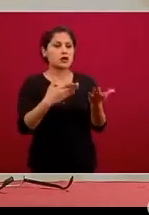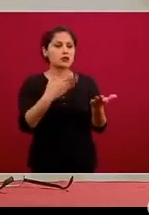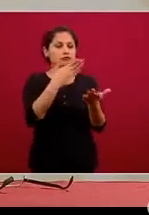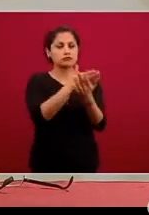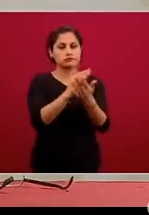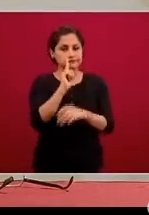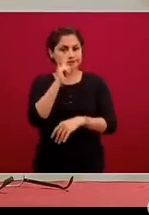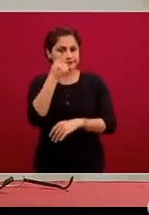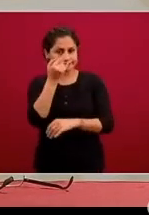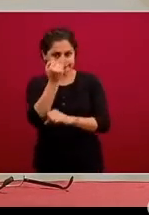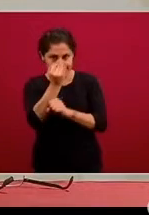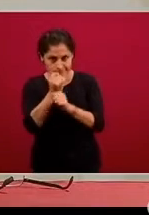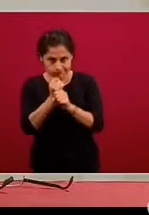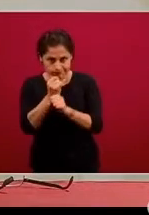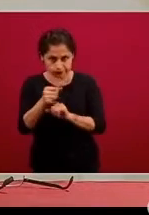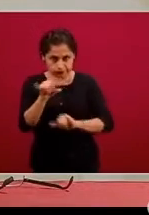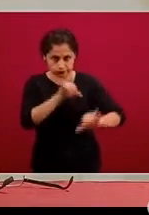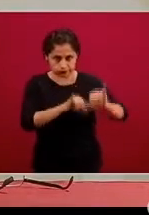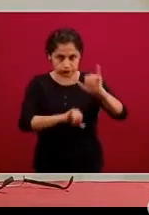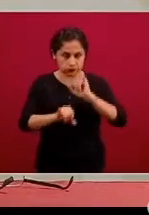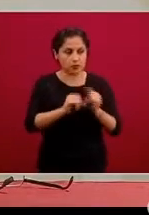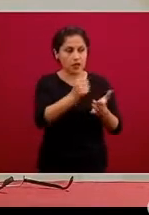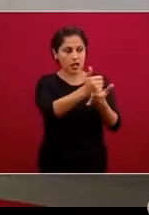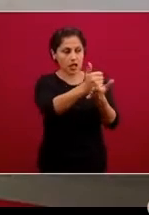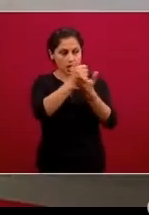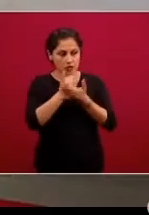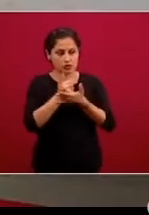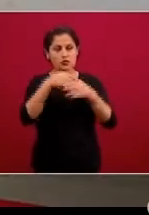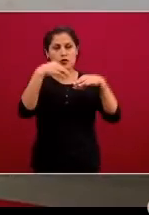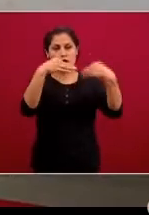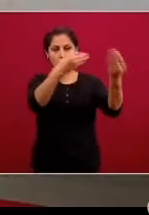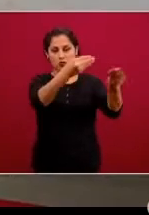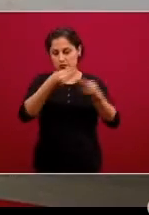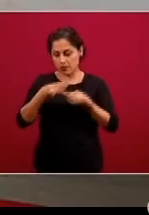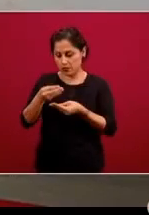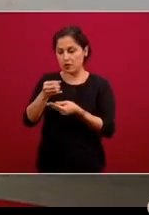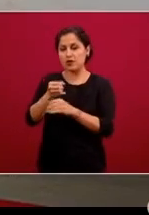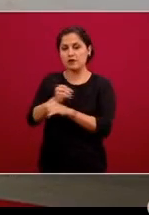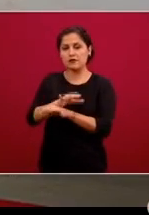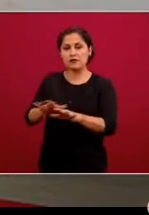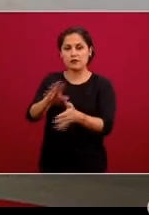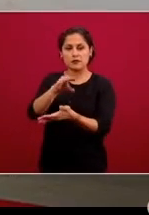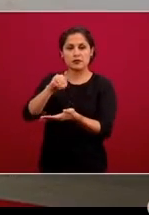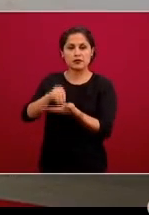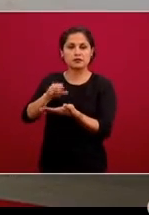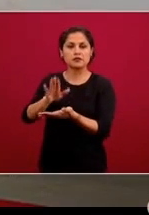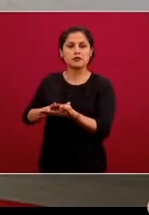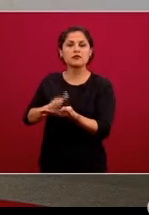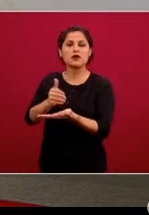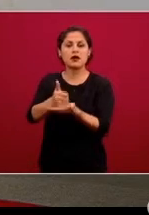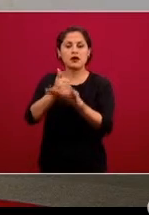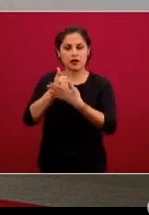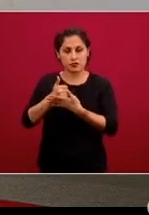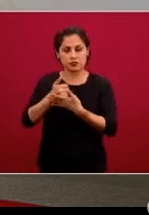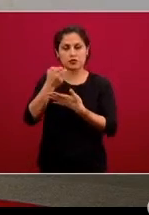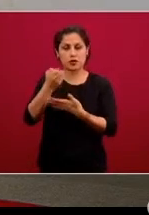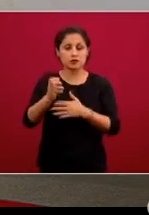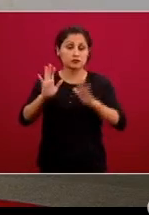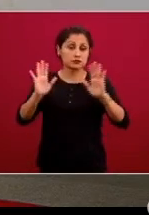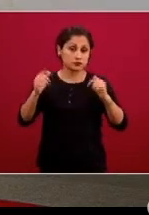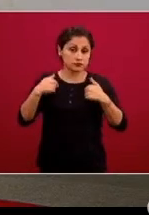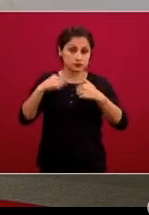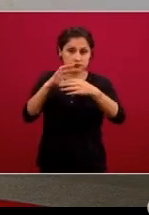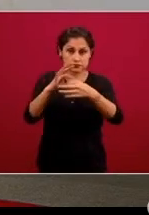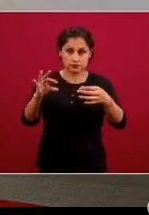So those laboratories that are private laboratories and are going to be helping as auxiliaries in this process